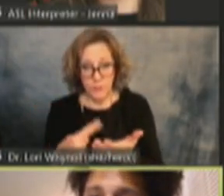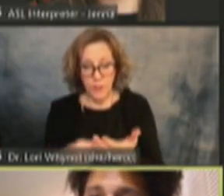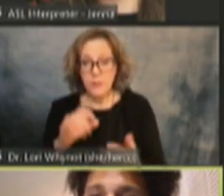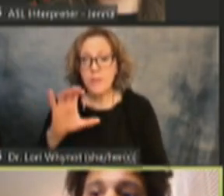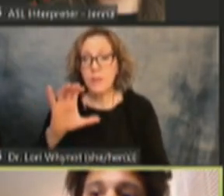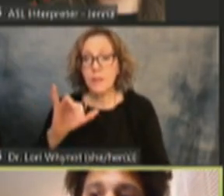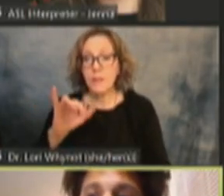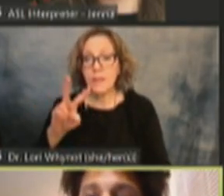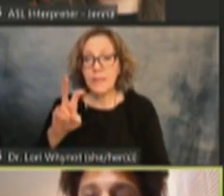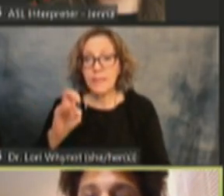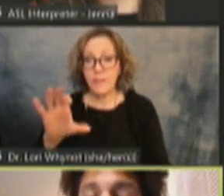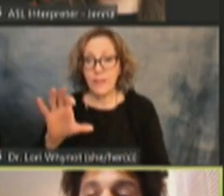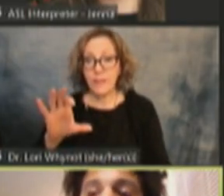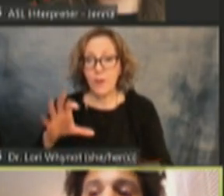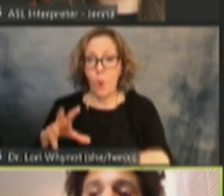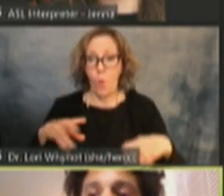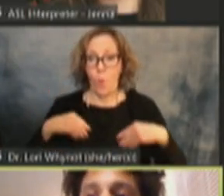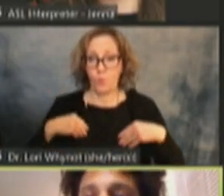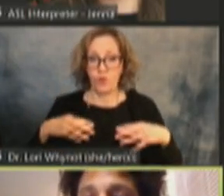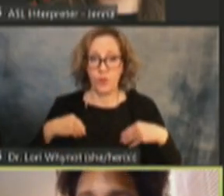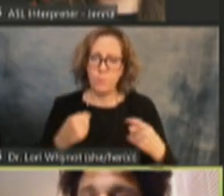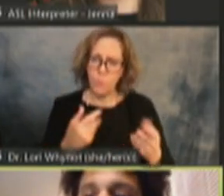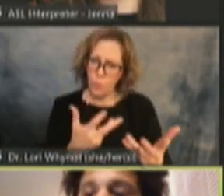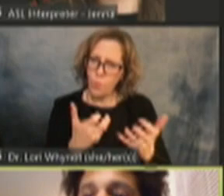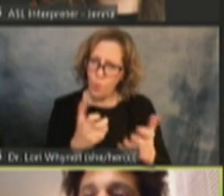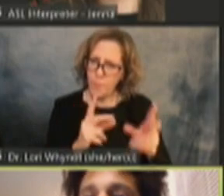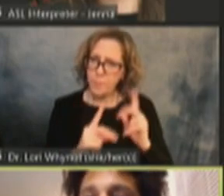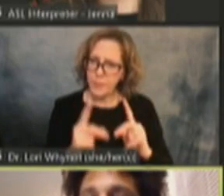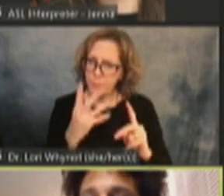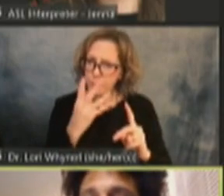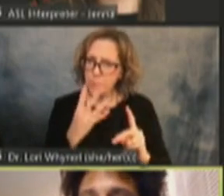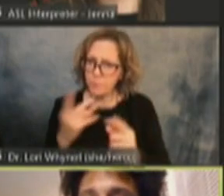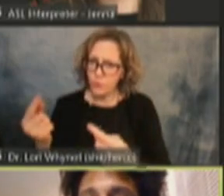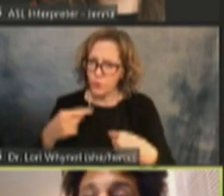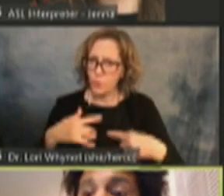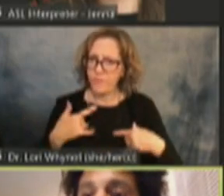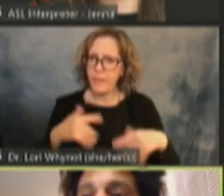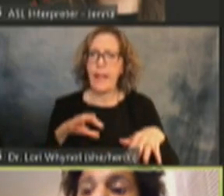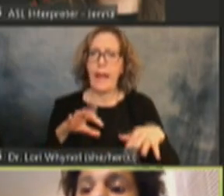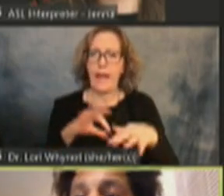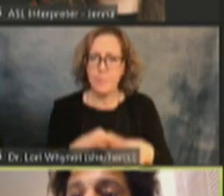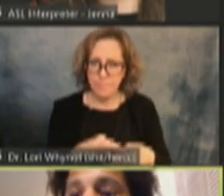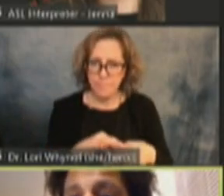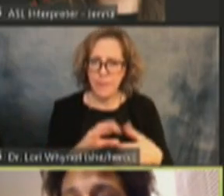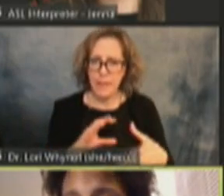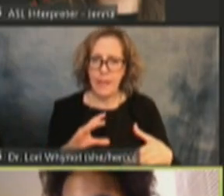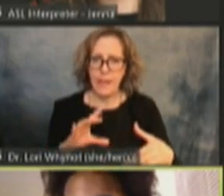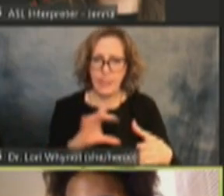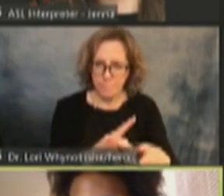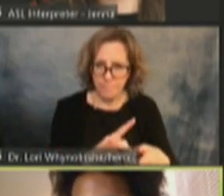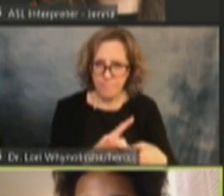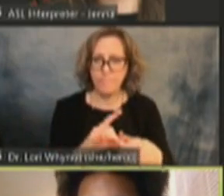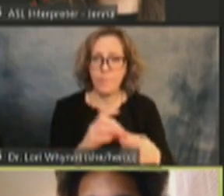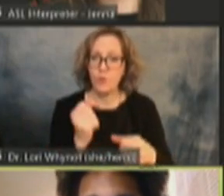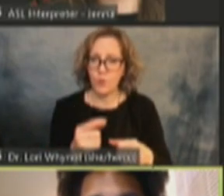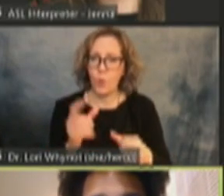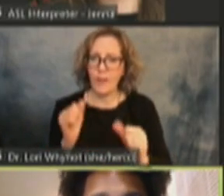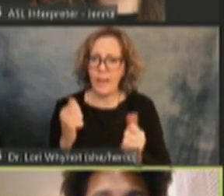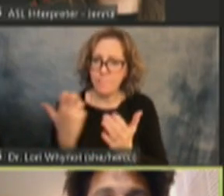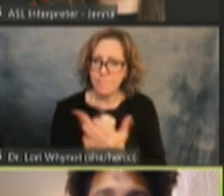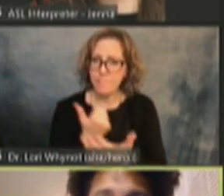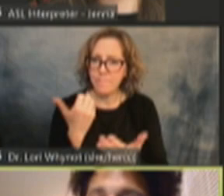so stabilized and so integrated in Boston that they're taking on these opportunities to build themselves and build their communities.